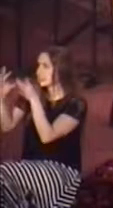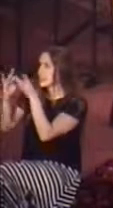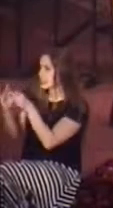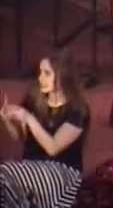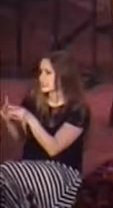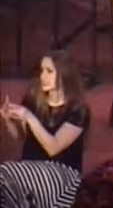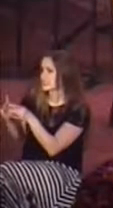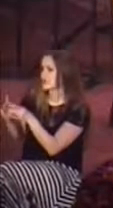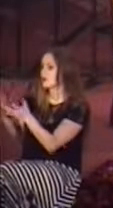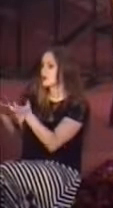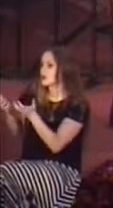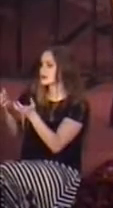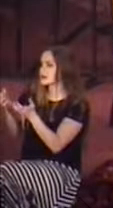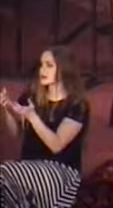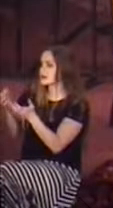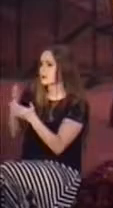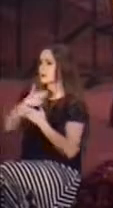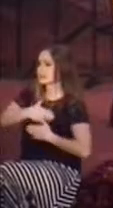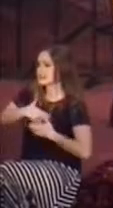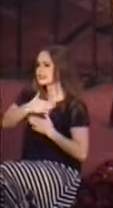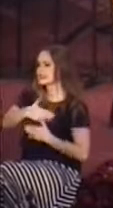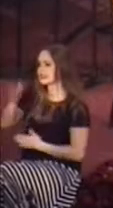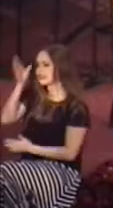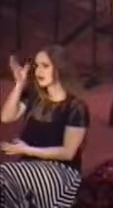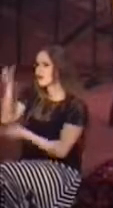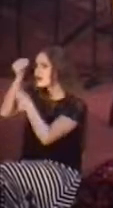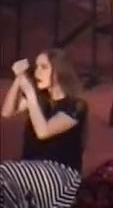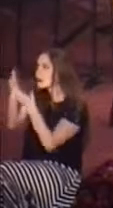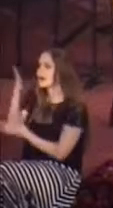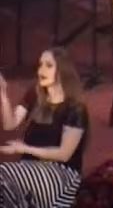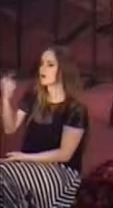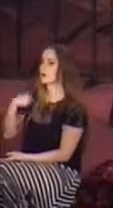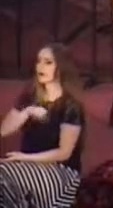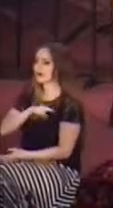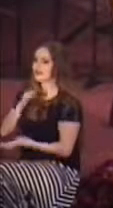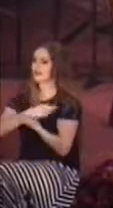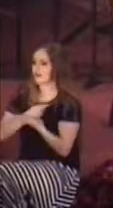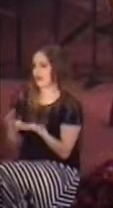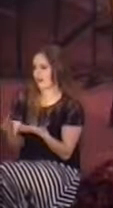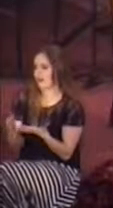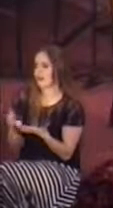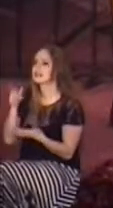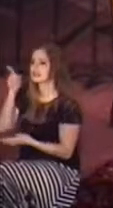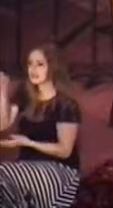desires to please the Father and obey him. We failed there. He took care of that.